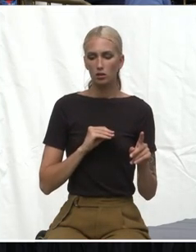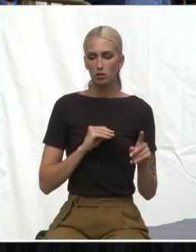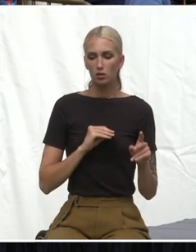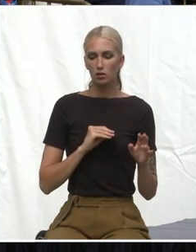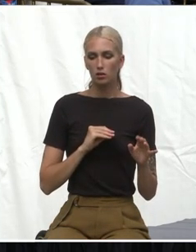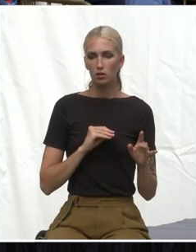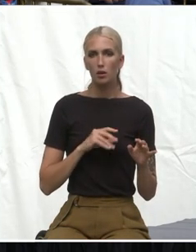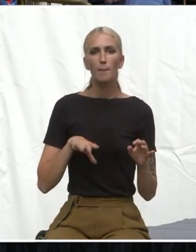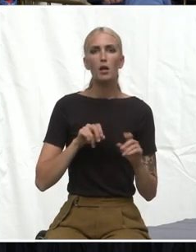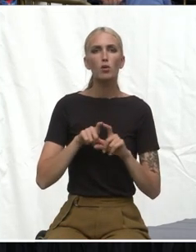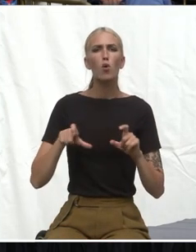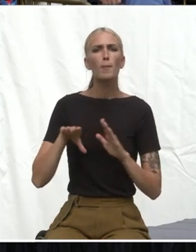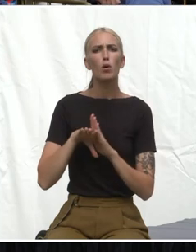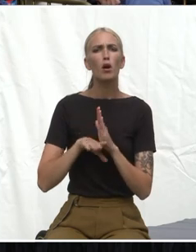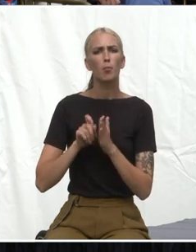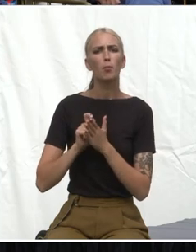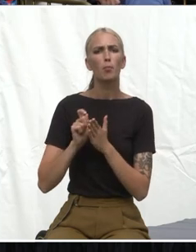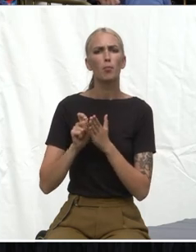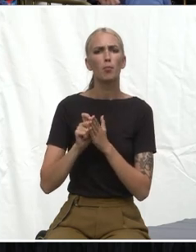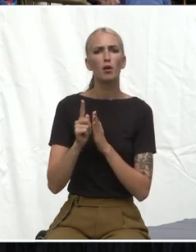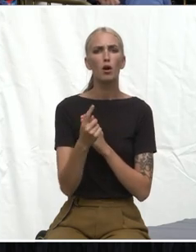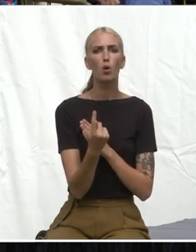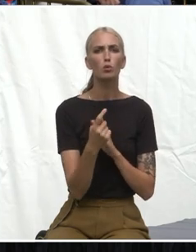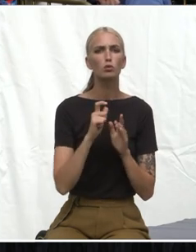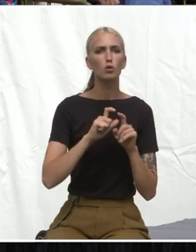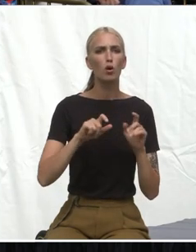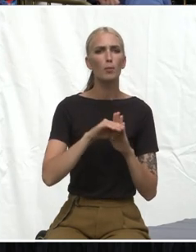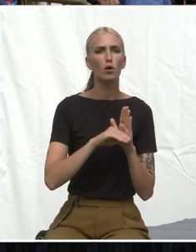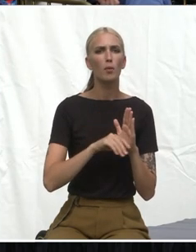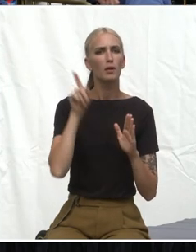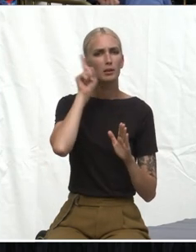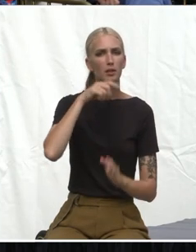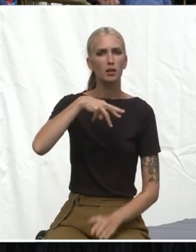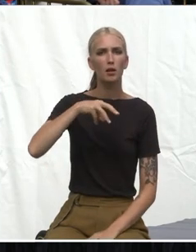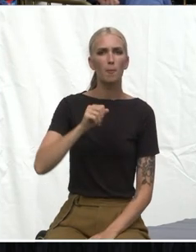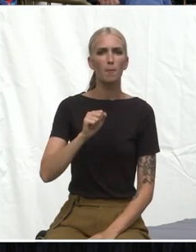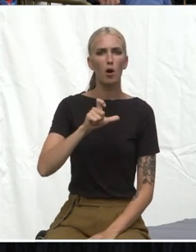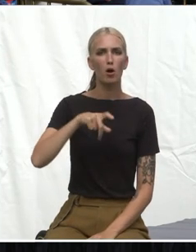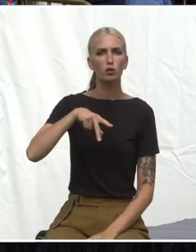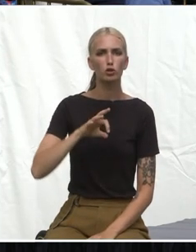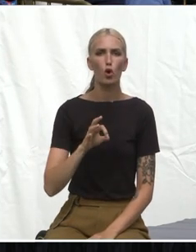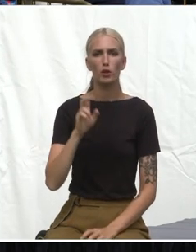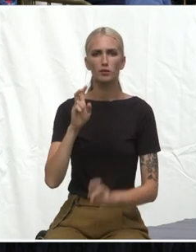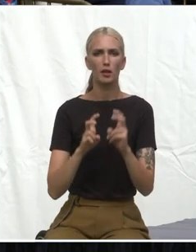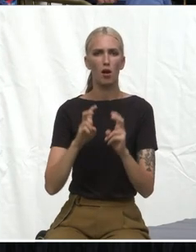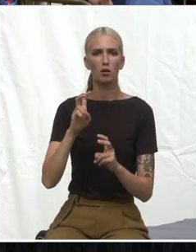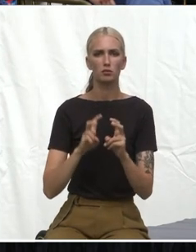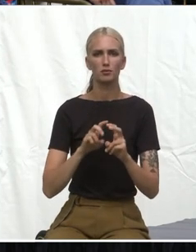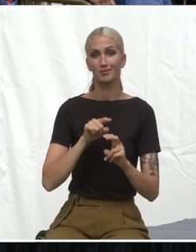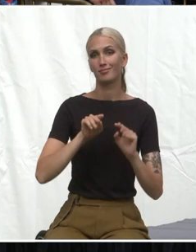we have several school programs, but especially one called the Macho Factory, which